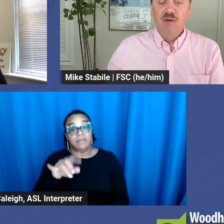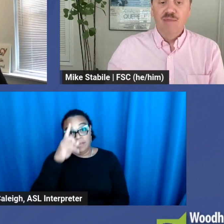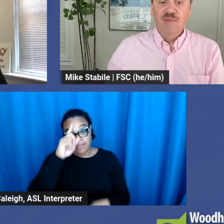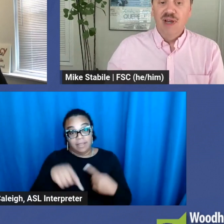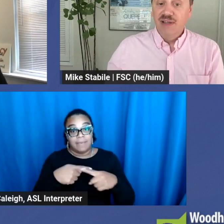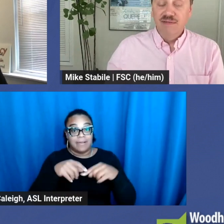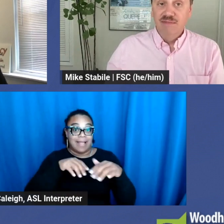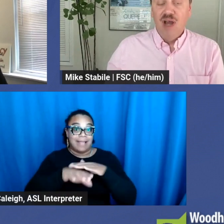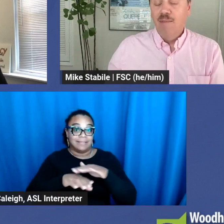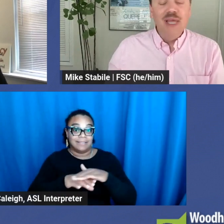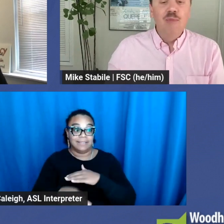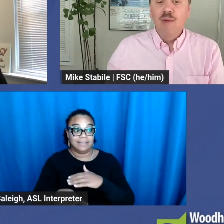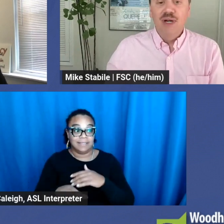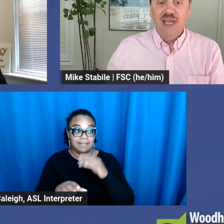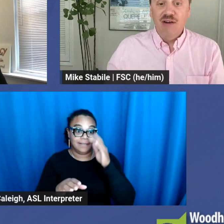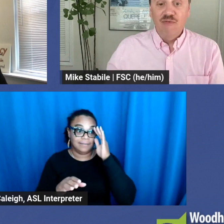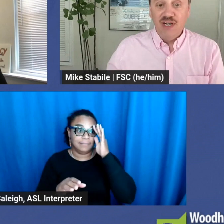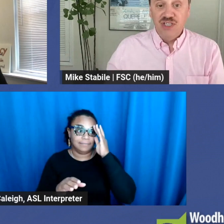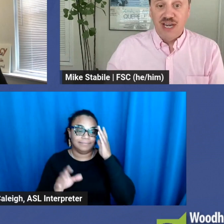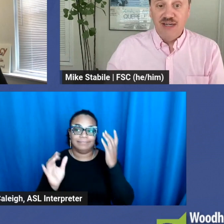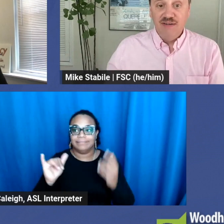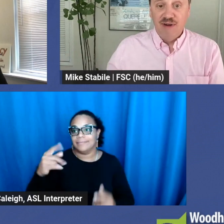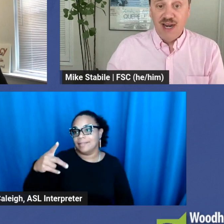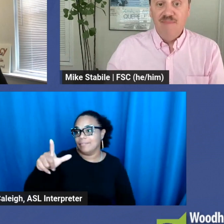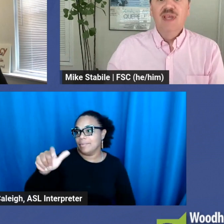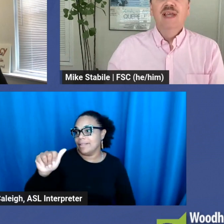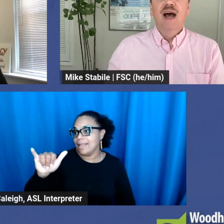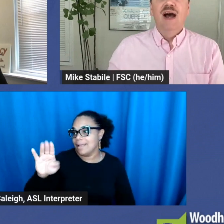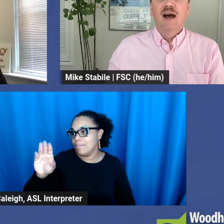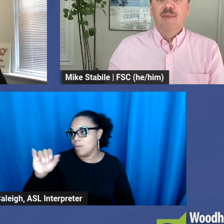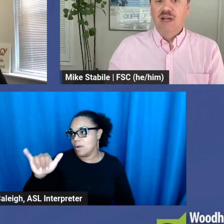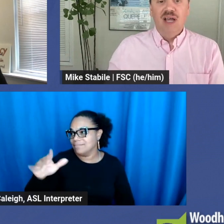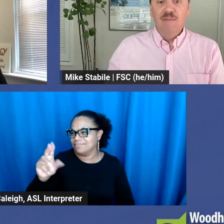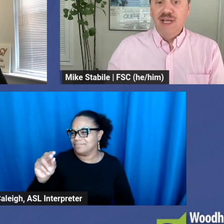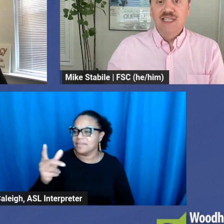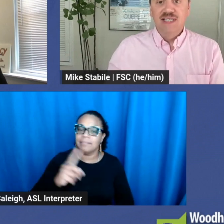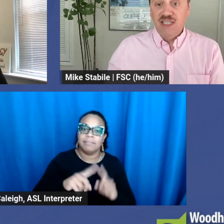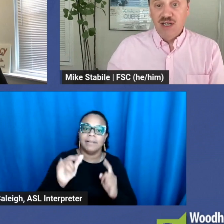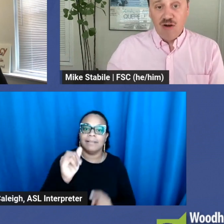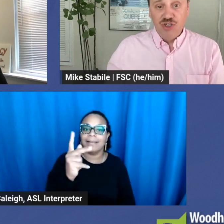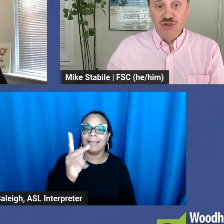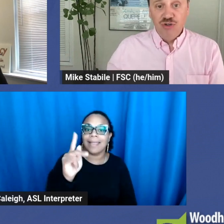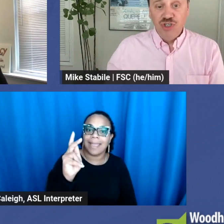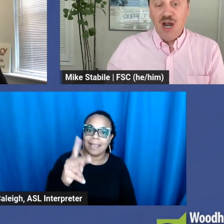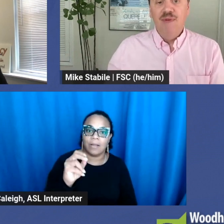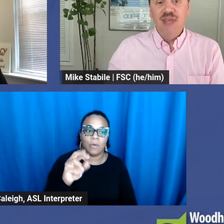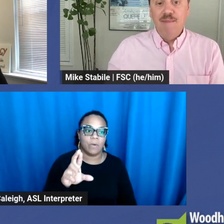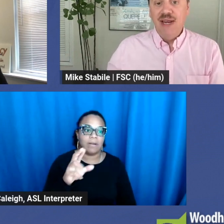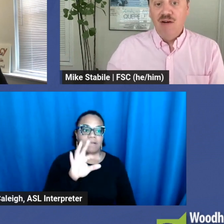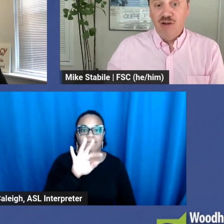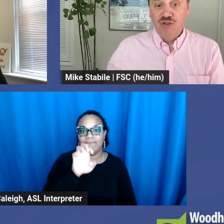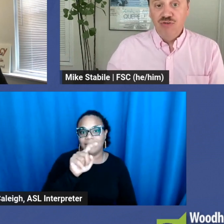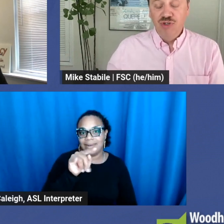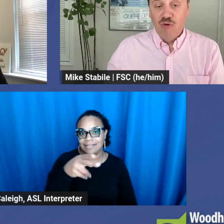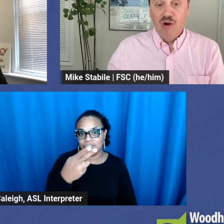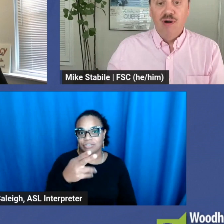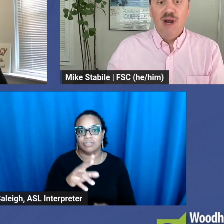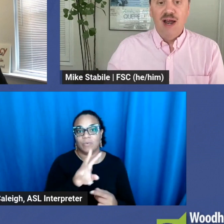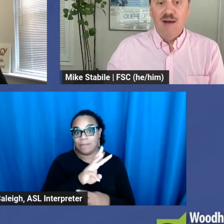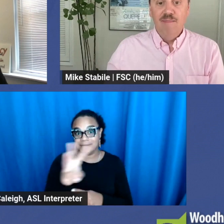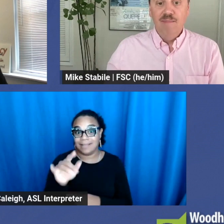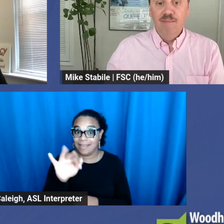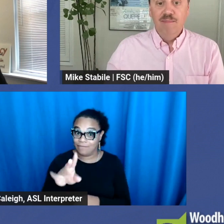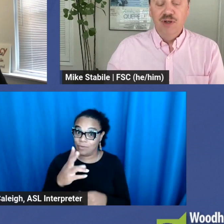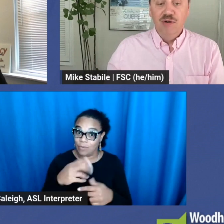accessing, not Playboy, but a kink or fetish site, right? In a lot of places, that's going to cost you your job. That may cost you